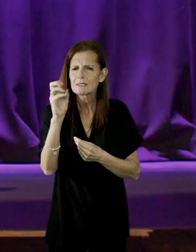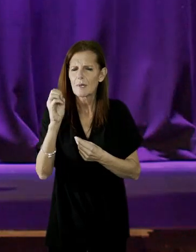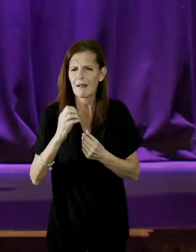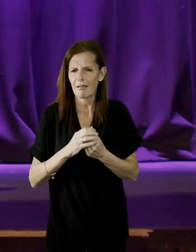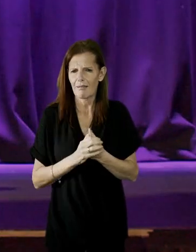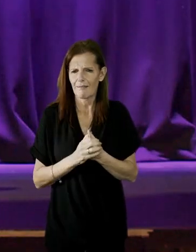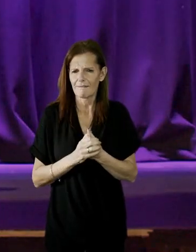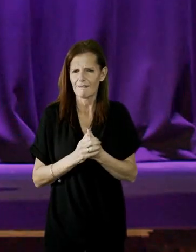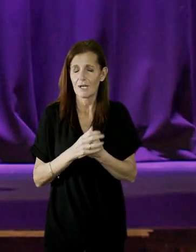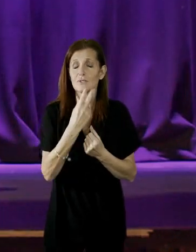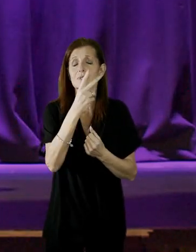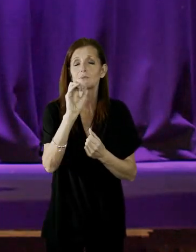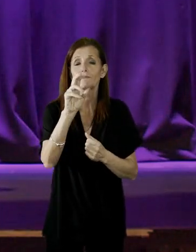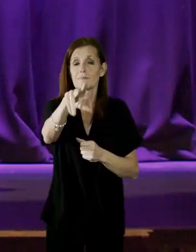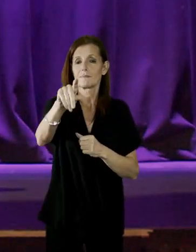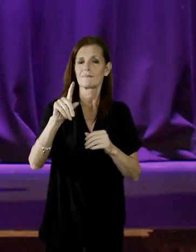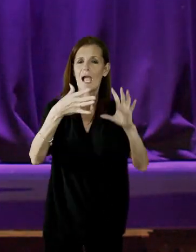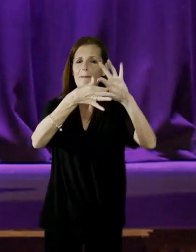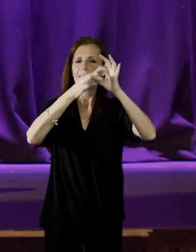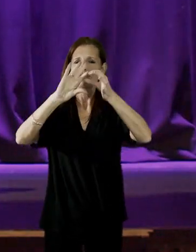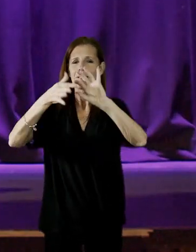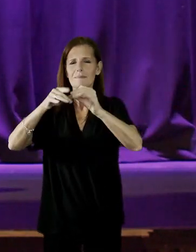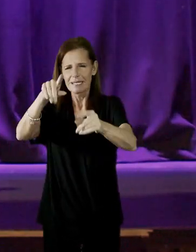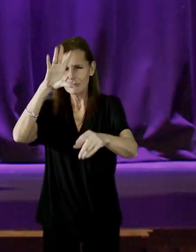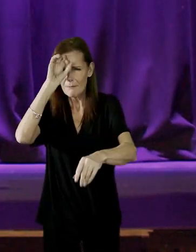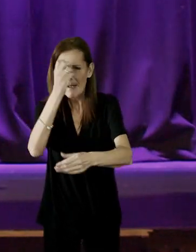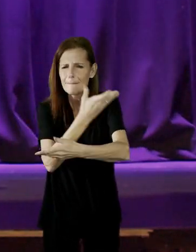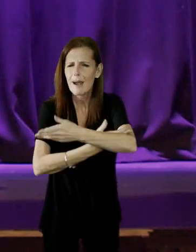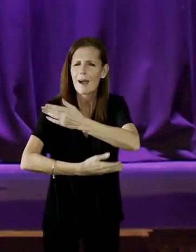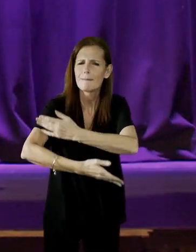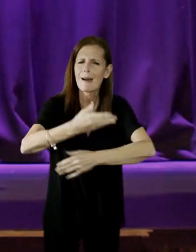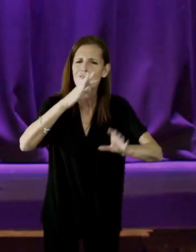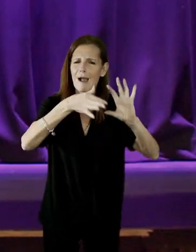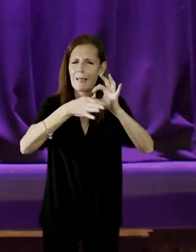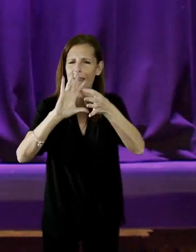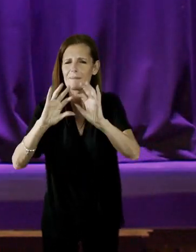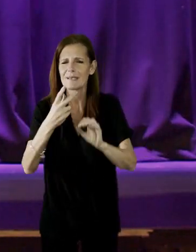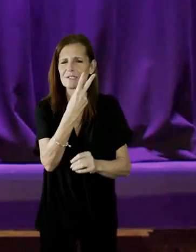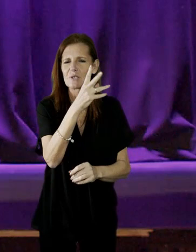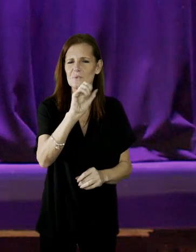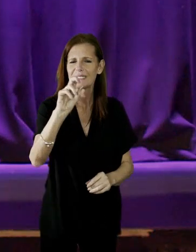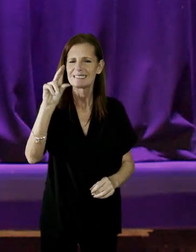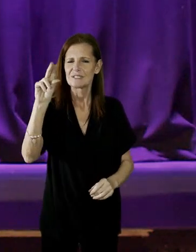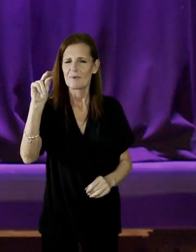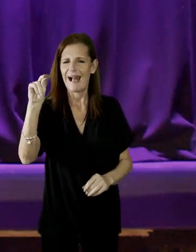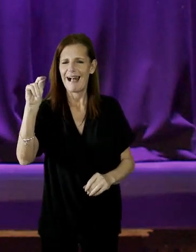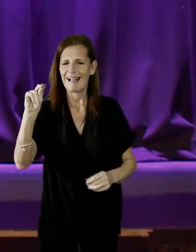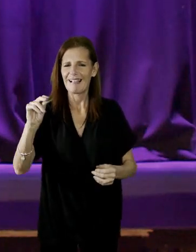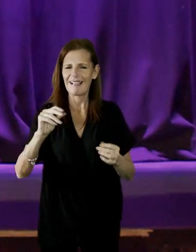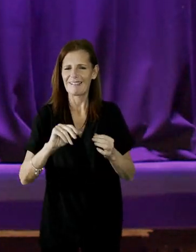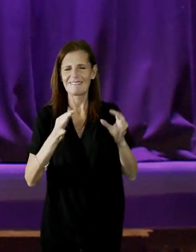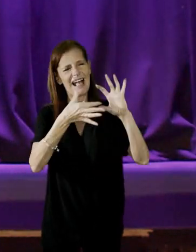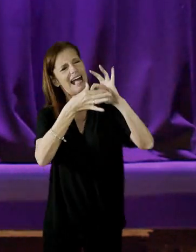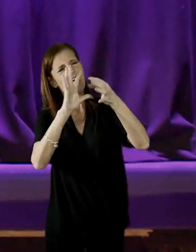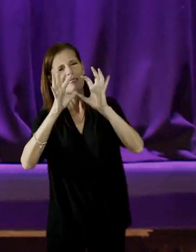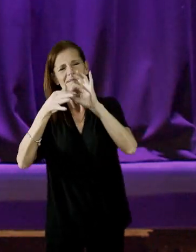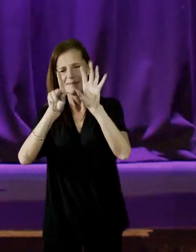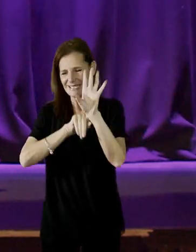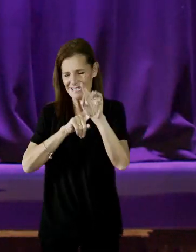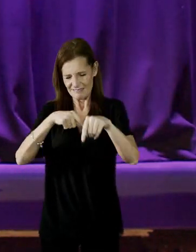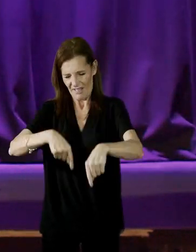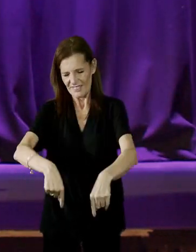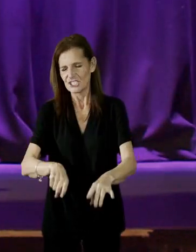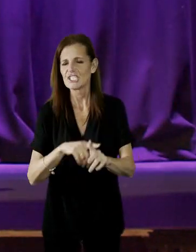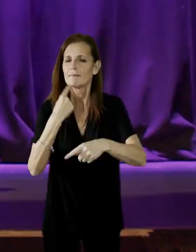Paralympics. Who remembers the Paralympics? How fun, right? 2020 was supposed to be a Paralympic year. Obviously, it's not this year, but it will be next year.